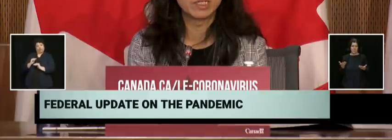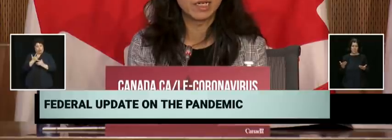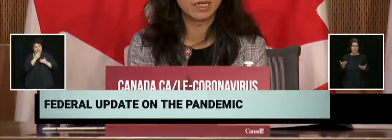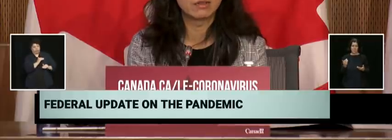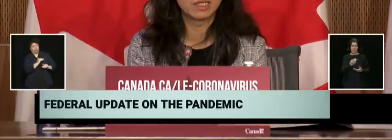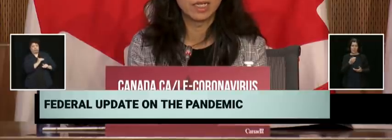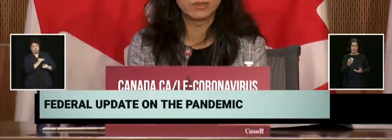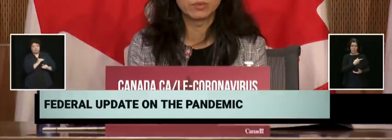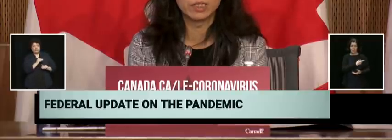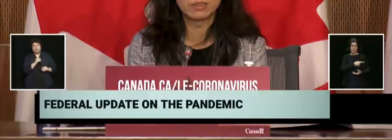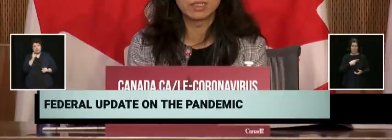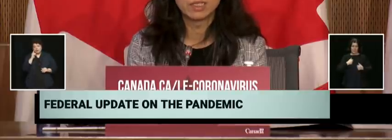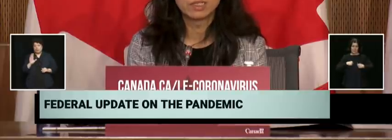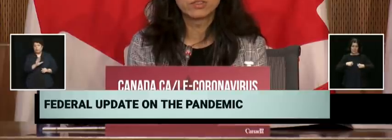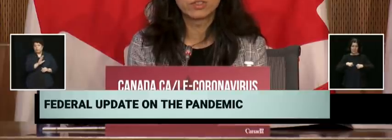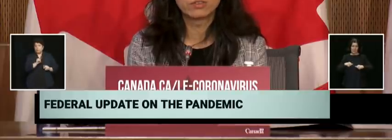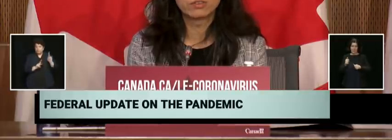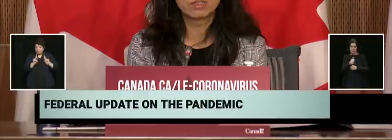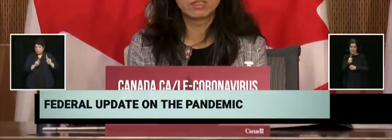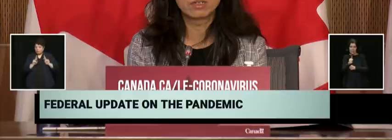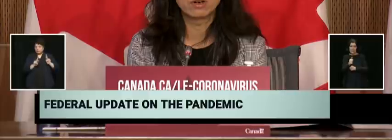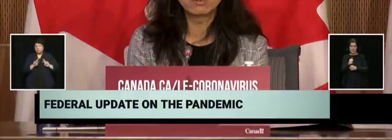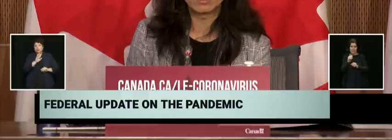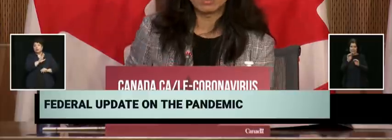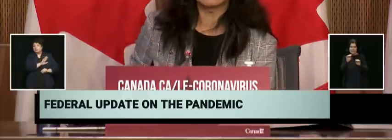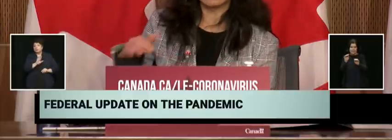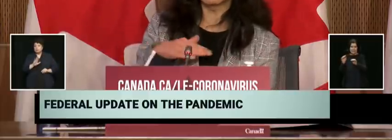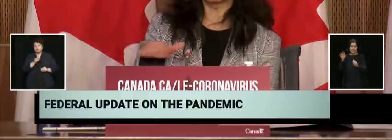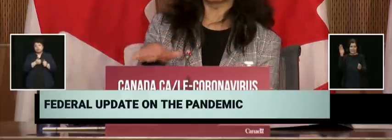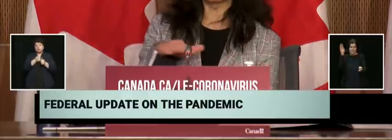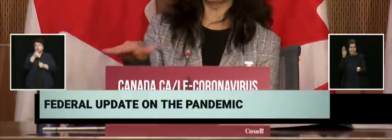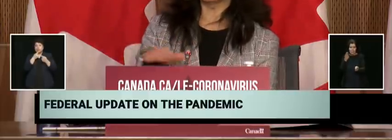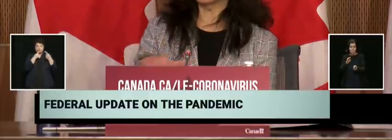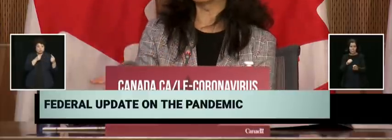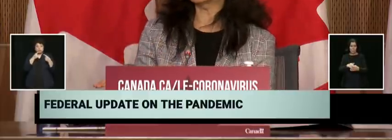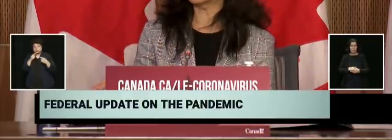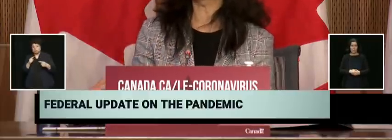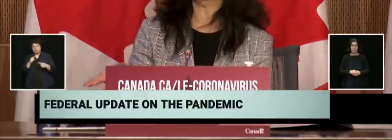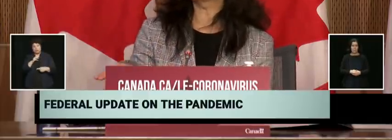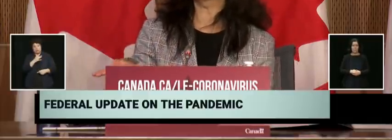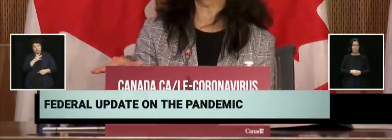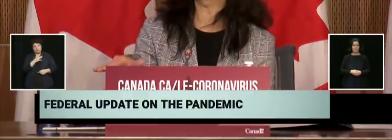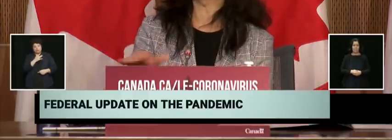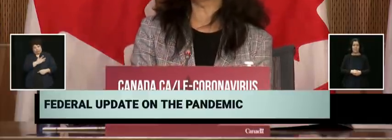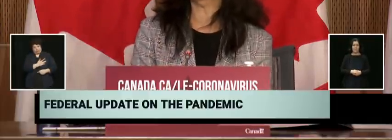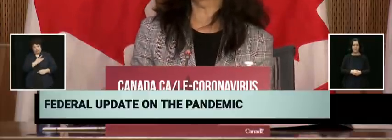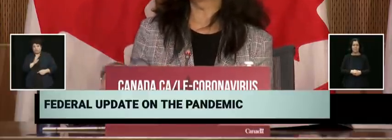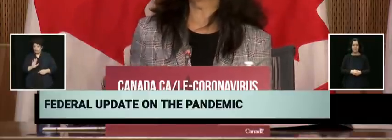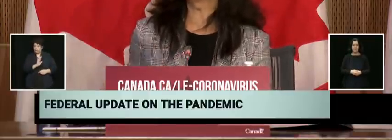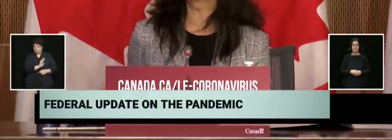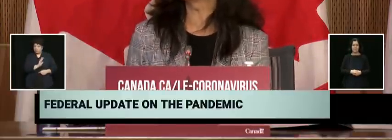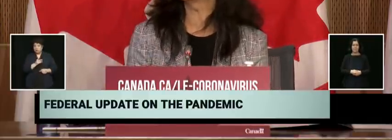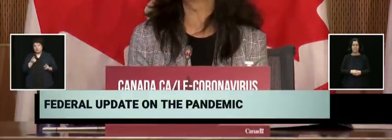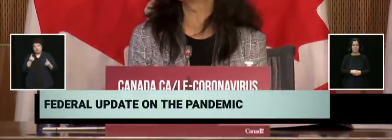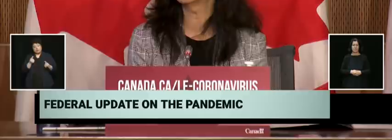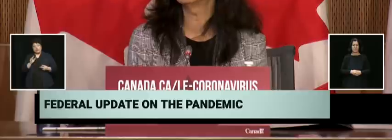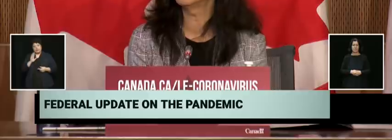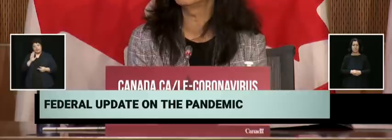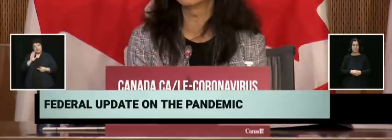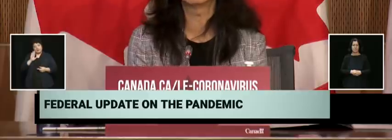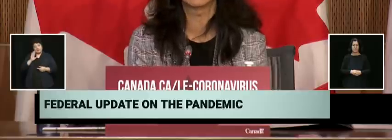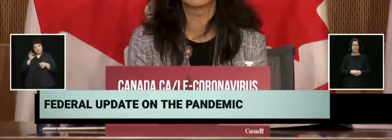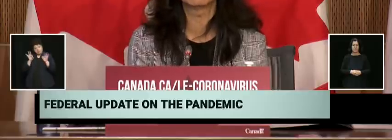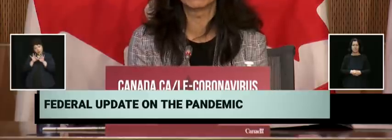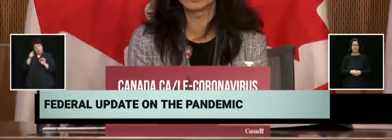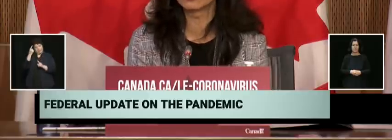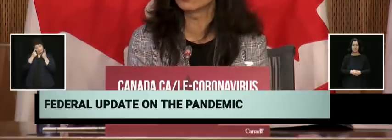their public health announcements. So the whole concept of reducing contact is basically what you're talking about, and